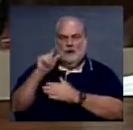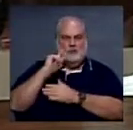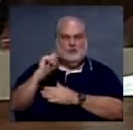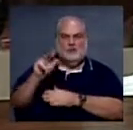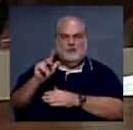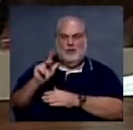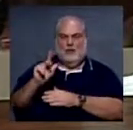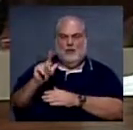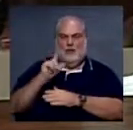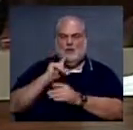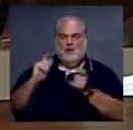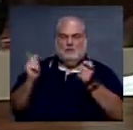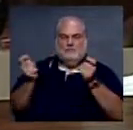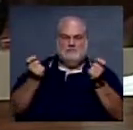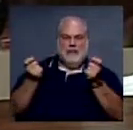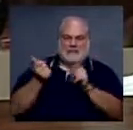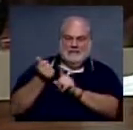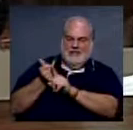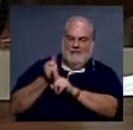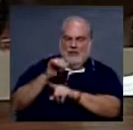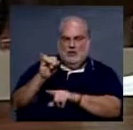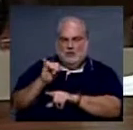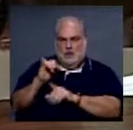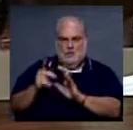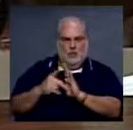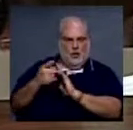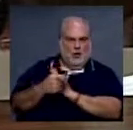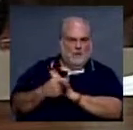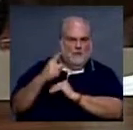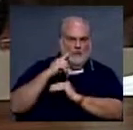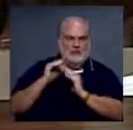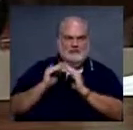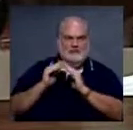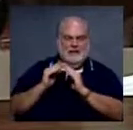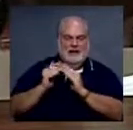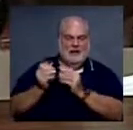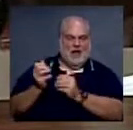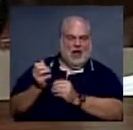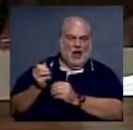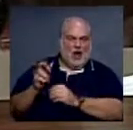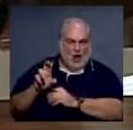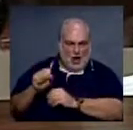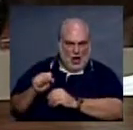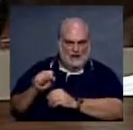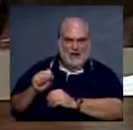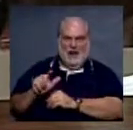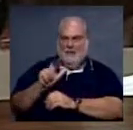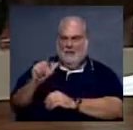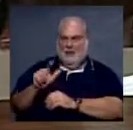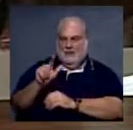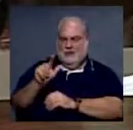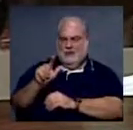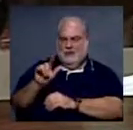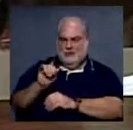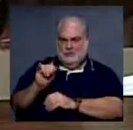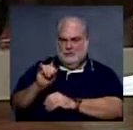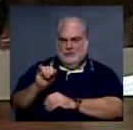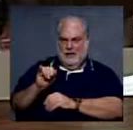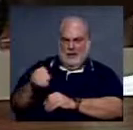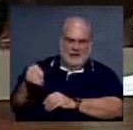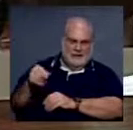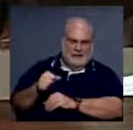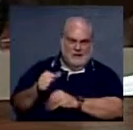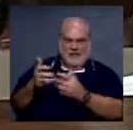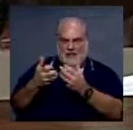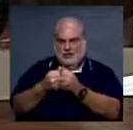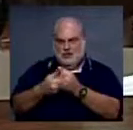$307,483.23 to administer a self-insurance program for the city of Little Rock's motor vehicle liability insurance, including compensation and